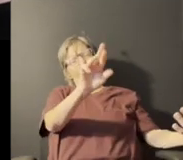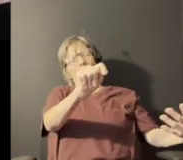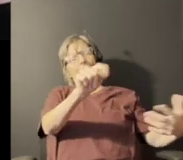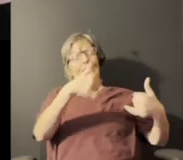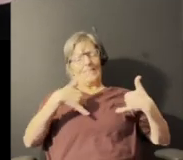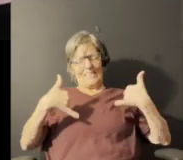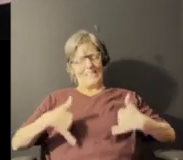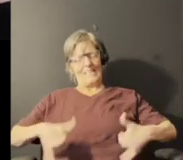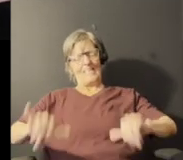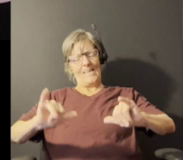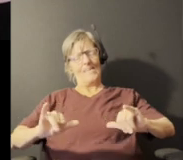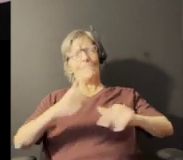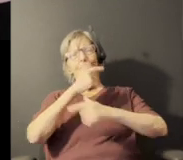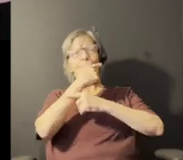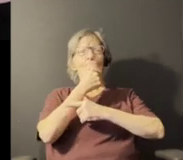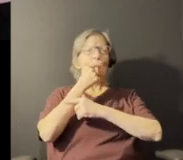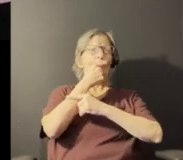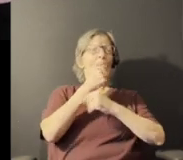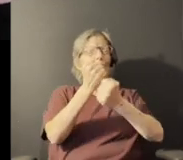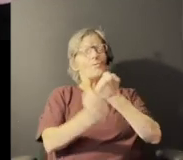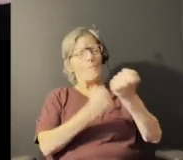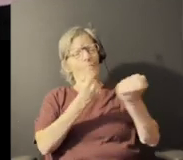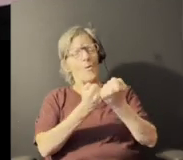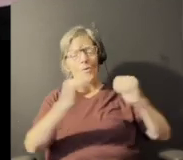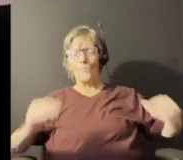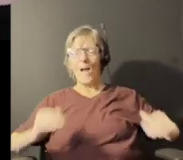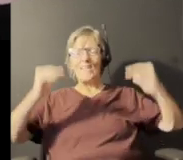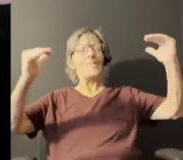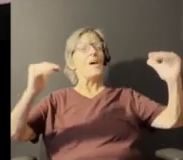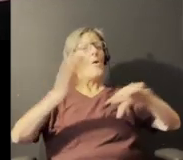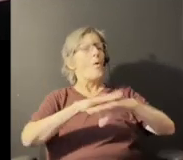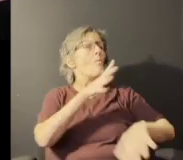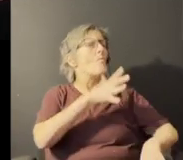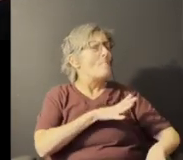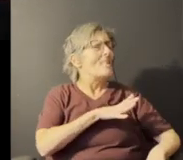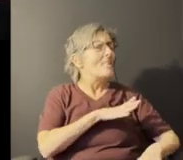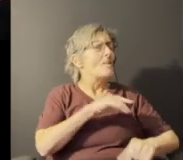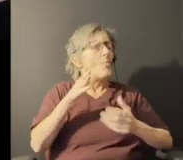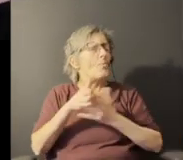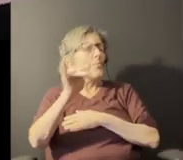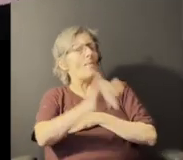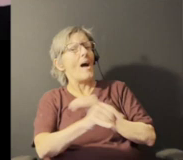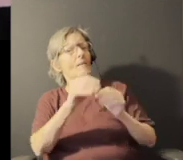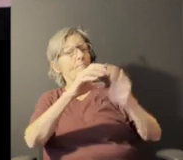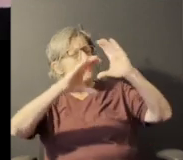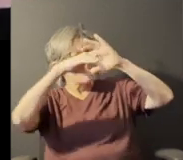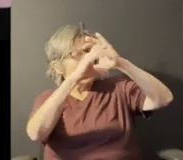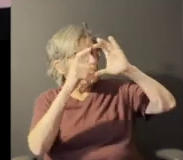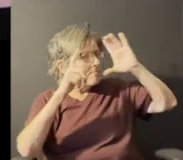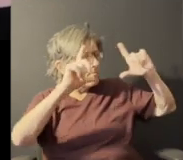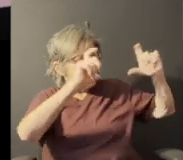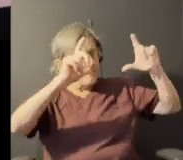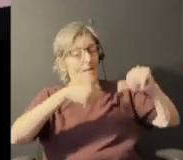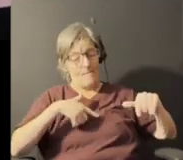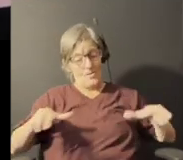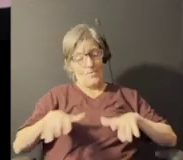how I could still sort of support raising women through that. And so